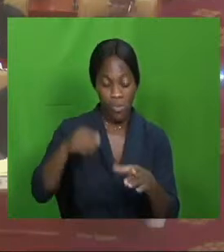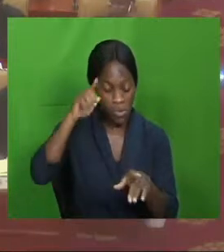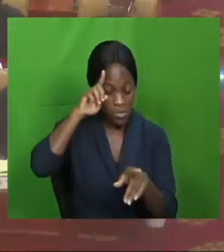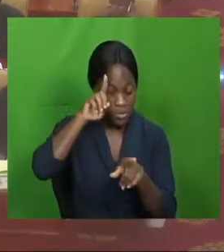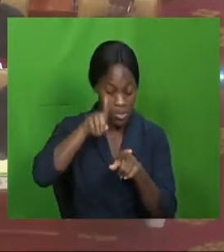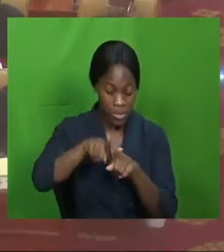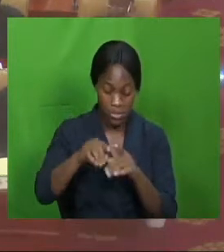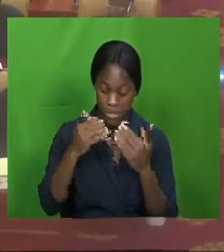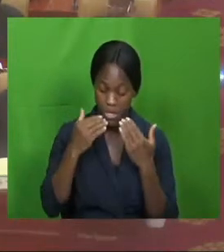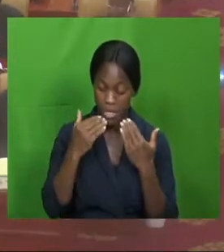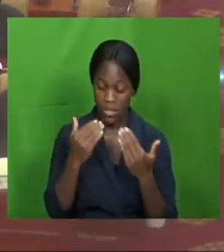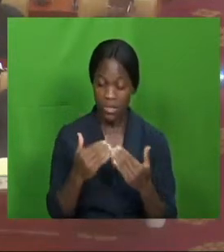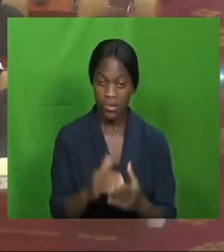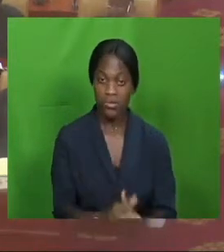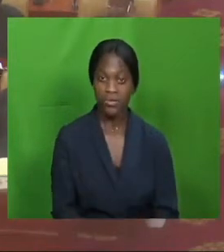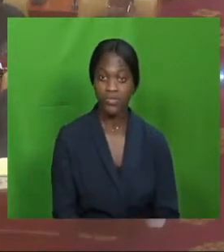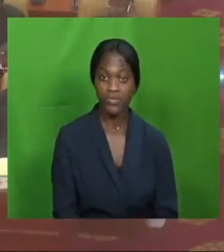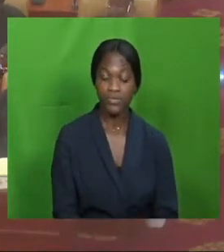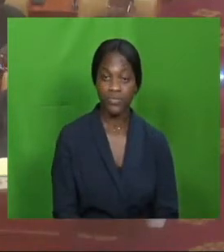Speaker.